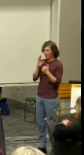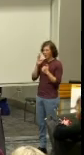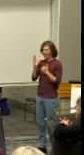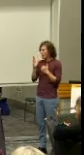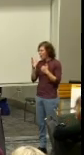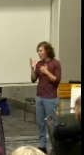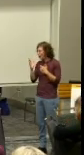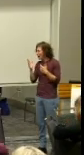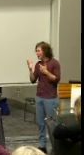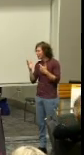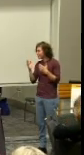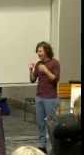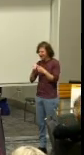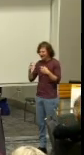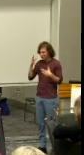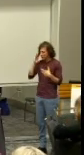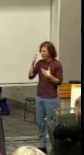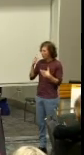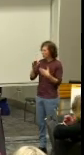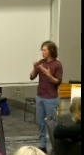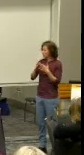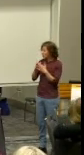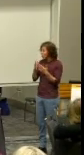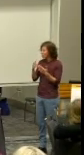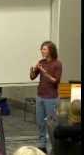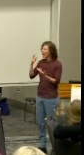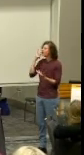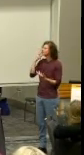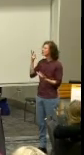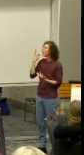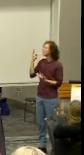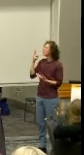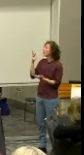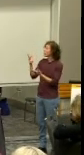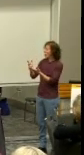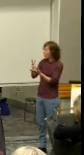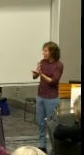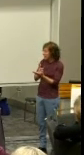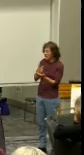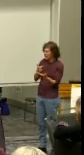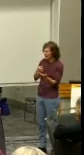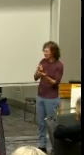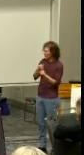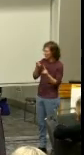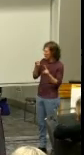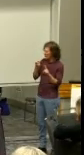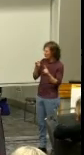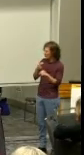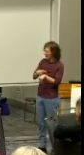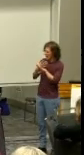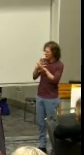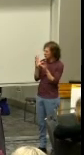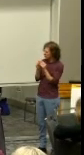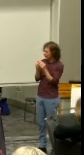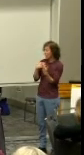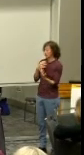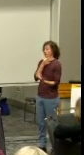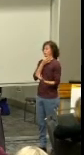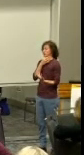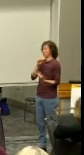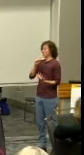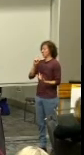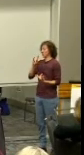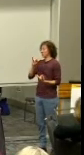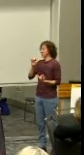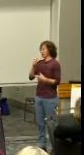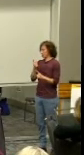Is that all planned to stay? Was that part of the virtual roundtable? Just kind of more curious about the site itself. Yeah,